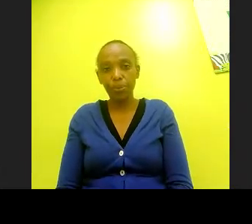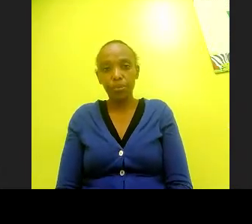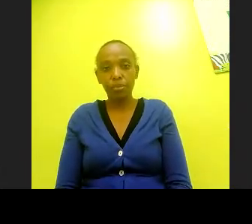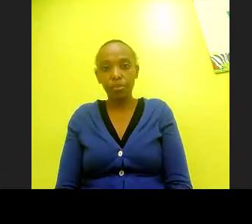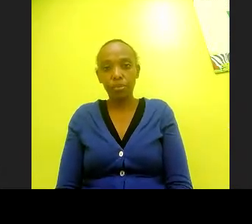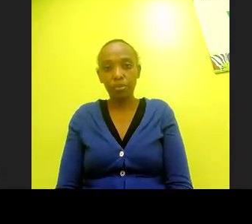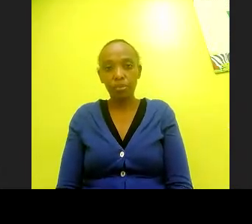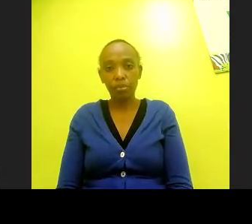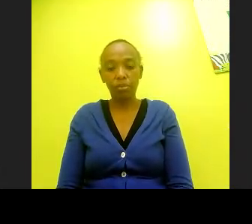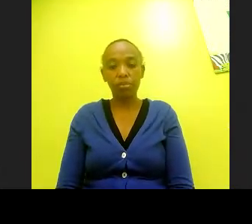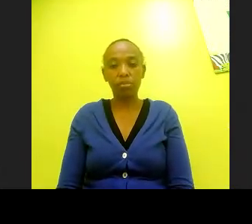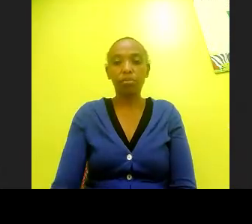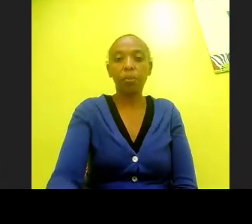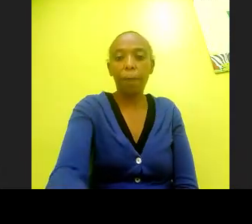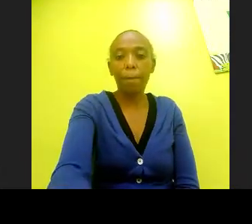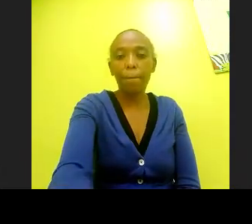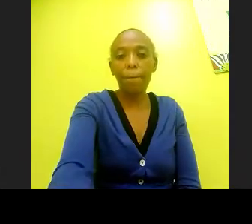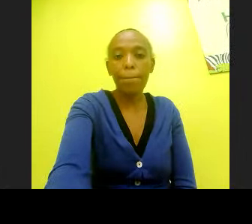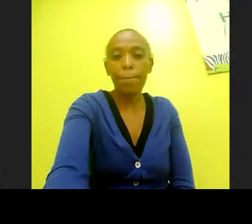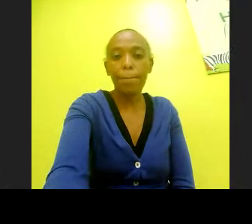Tracy, are you with us?